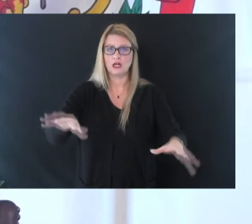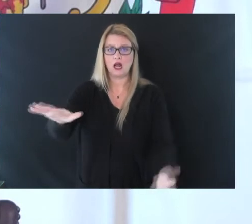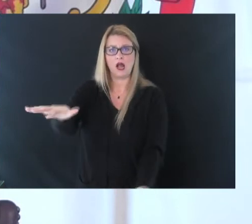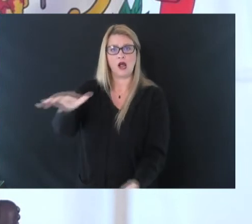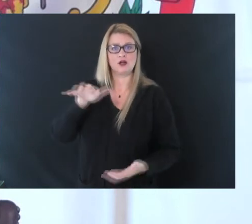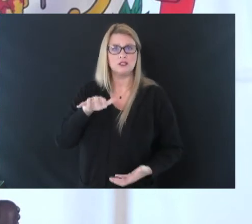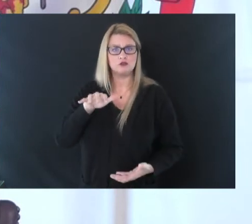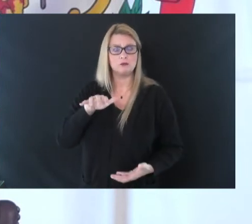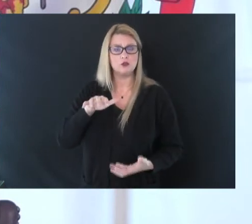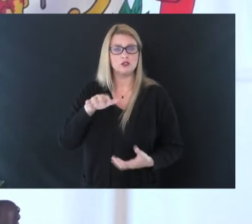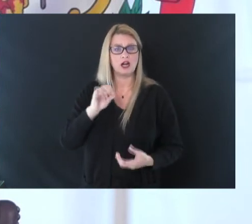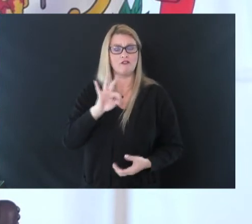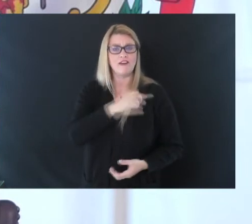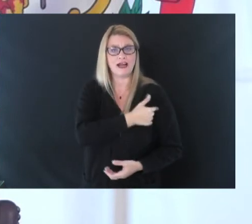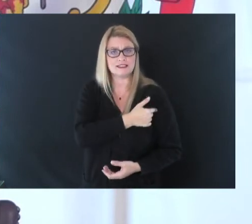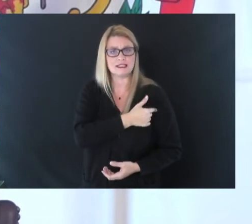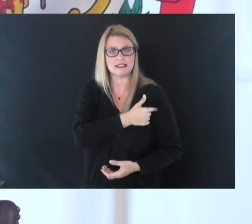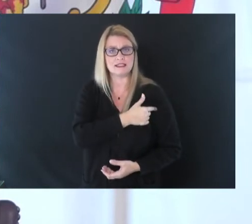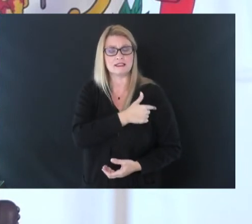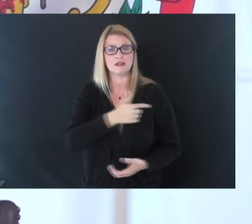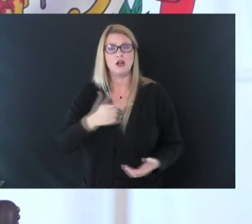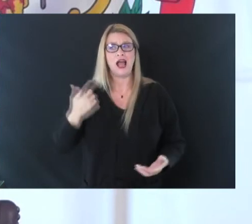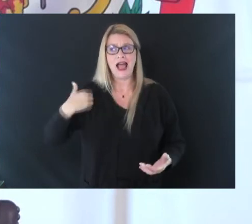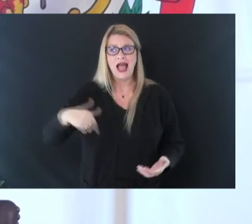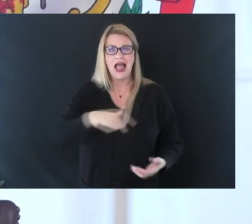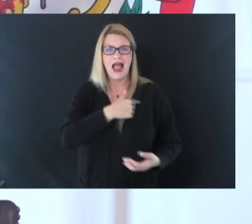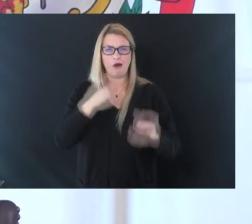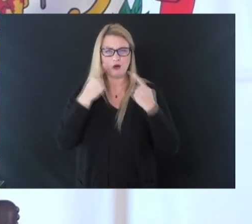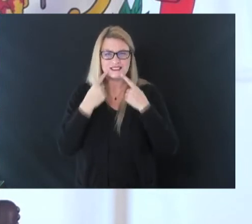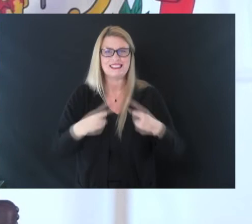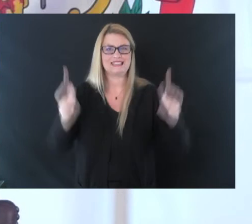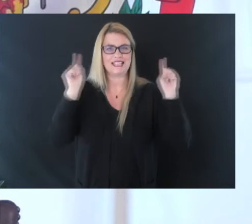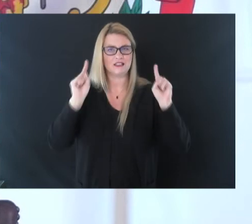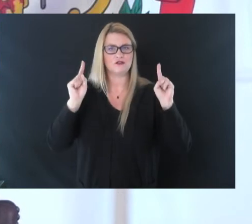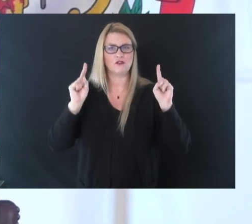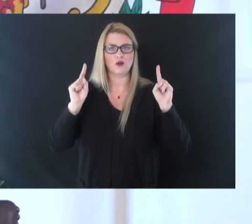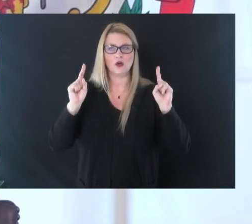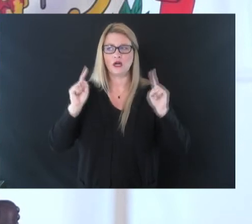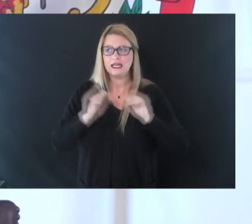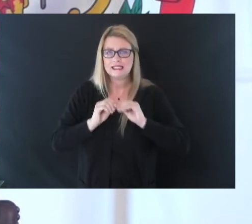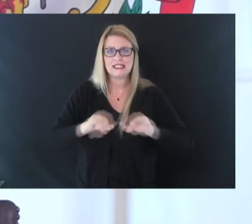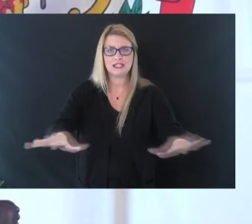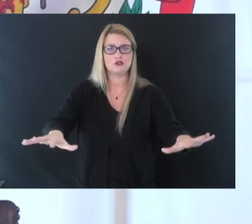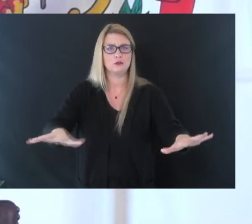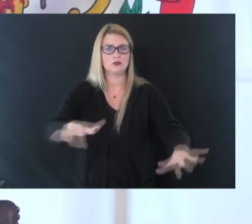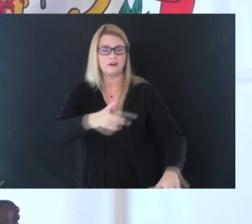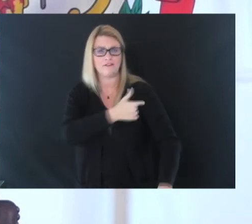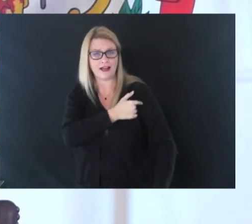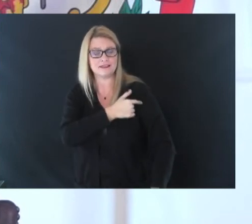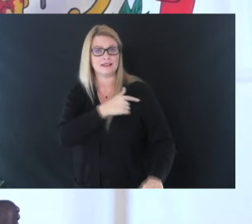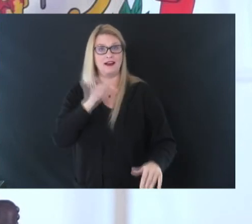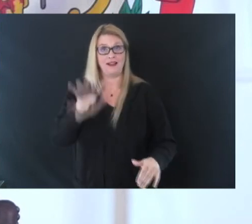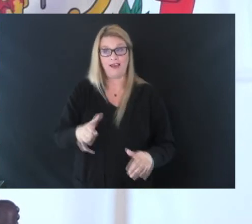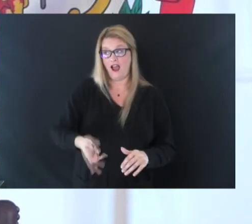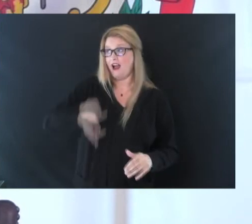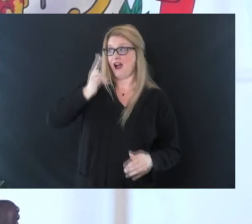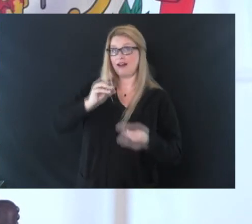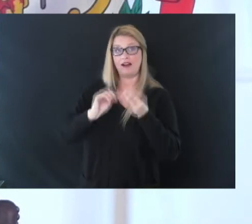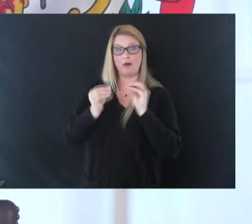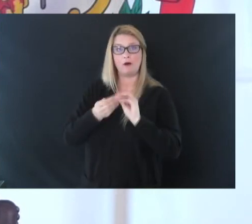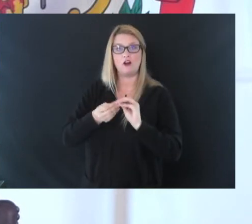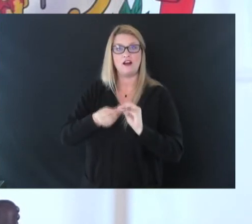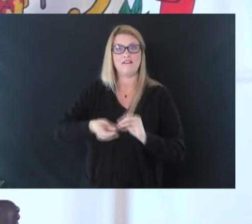letter cites West Virginia's record for successful vaccine distribution and the high number of